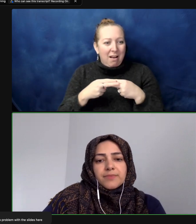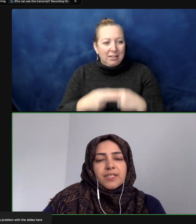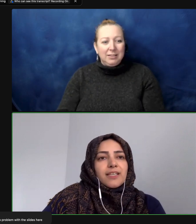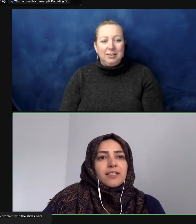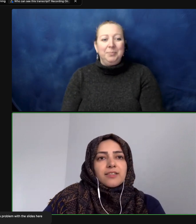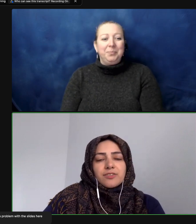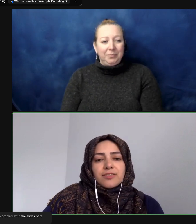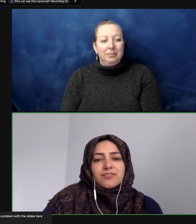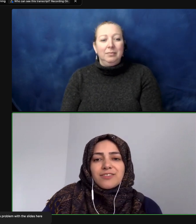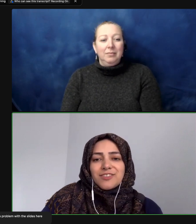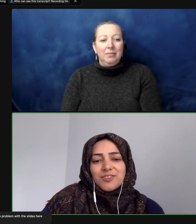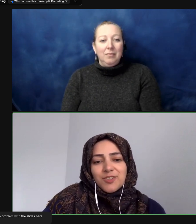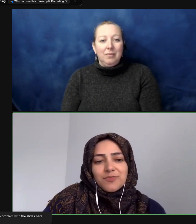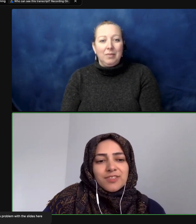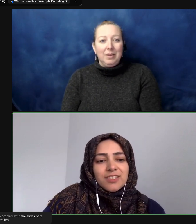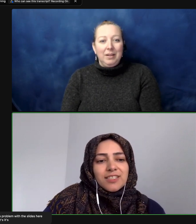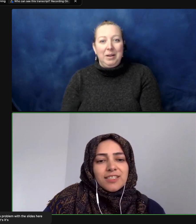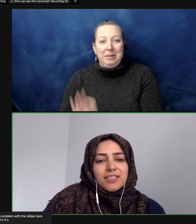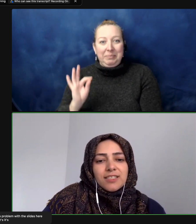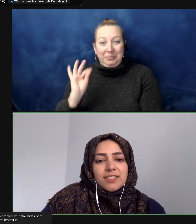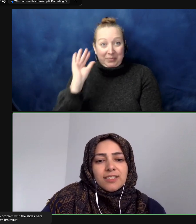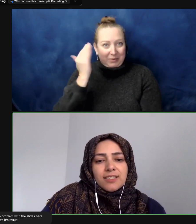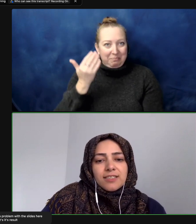Okay, it's resolved.